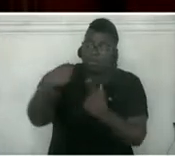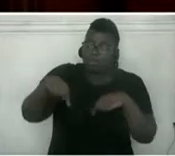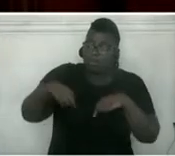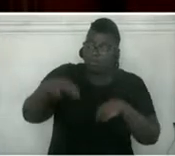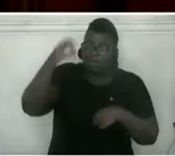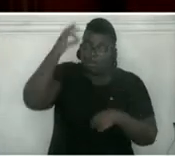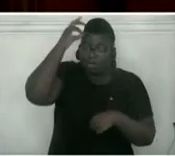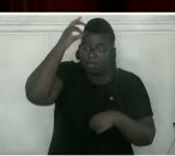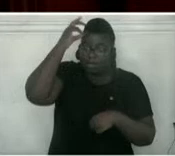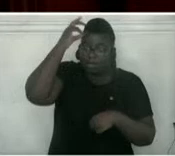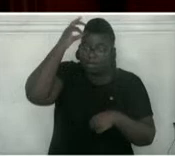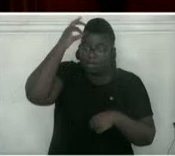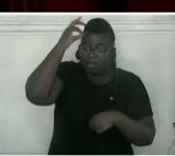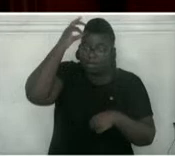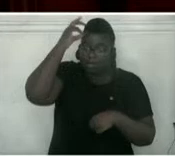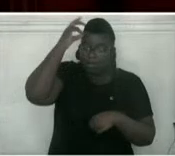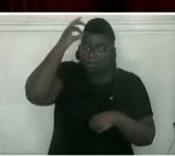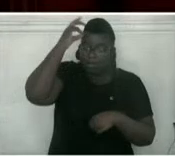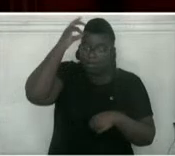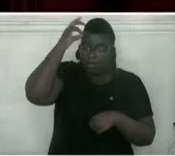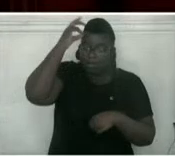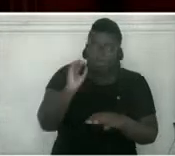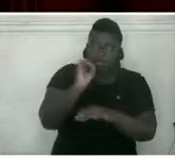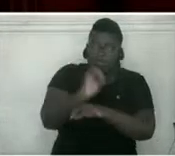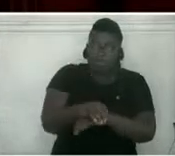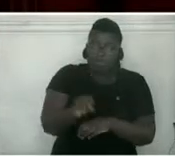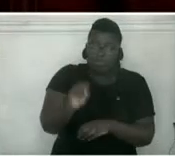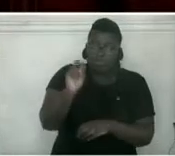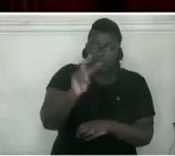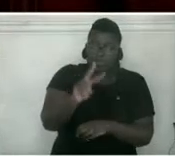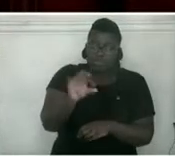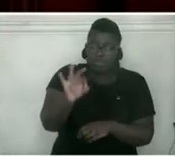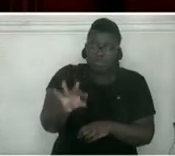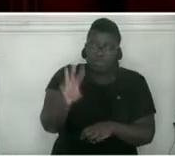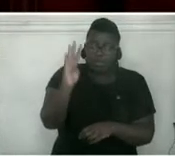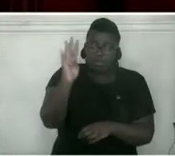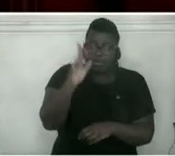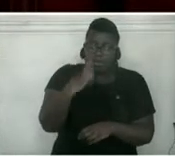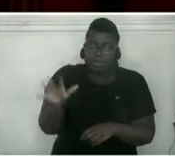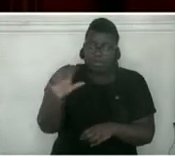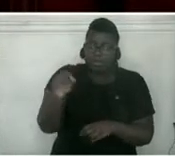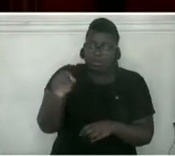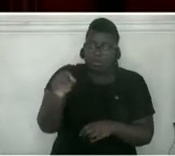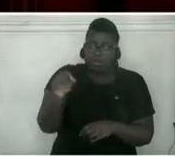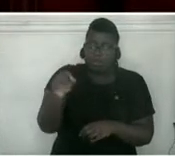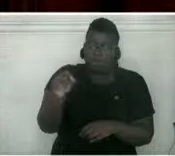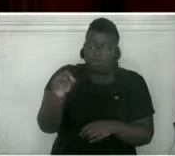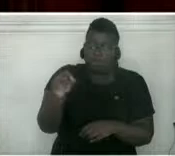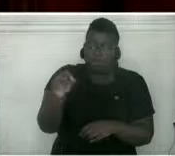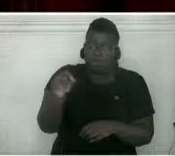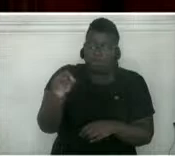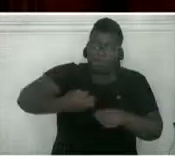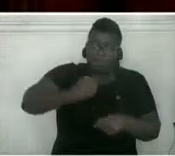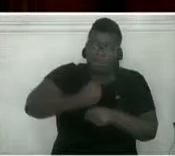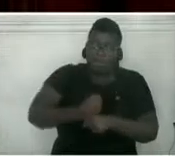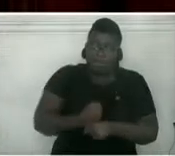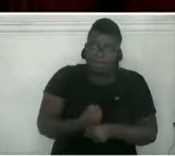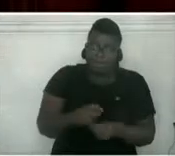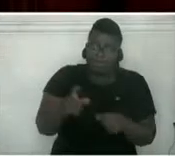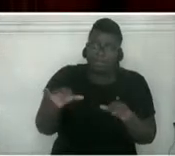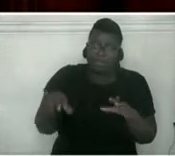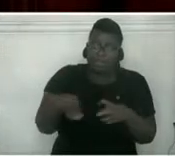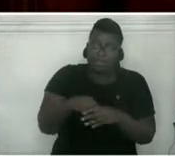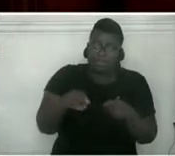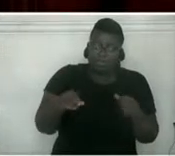government will be spending over 23 billion in the next 3 years, mainly in